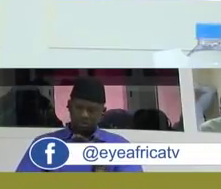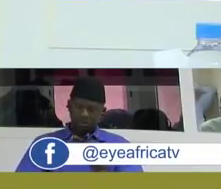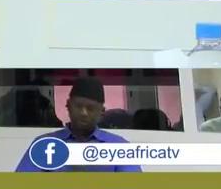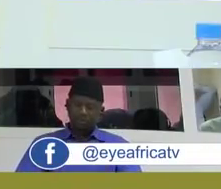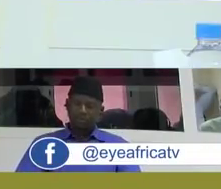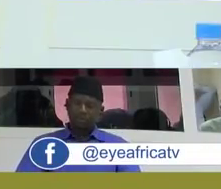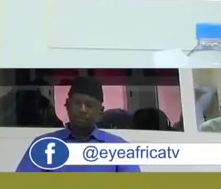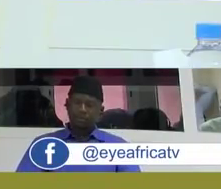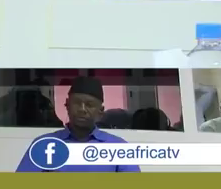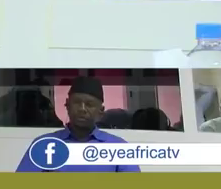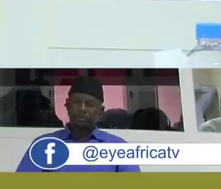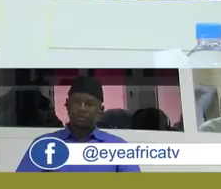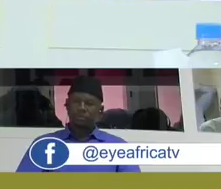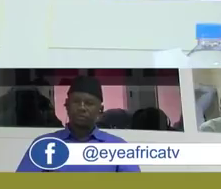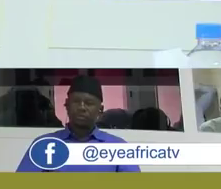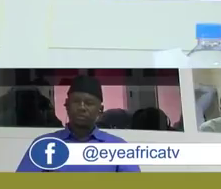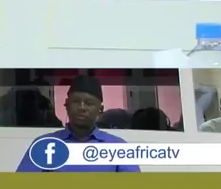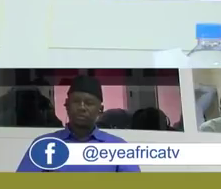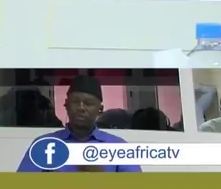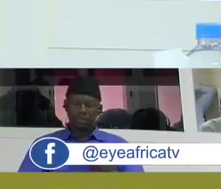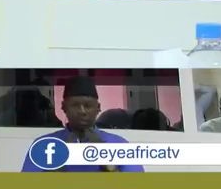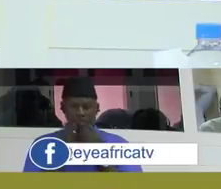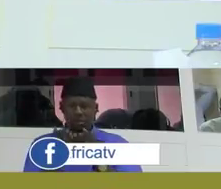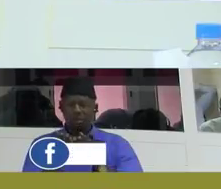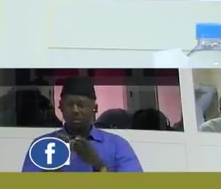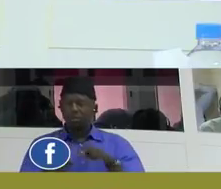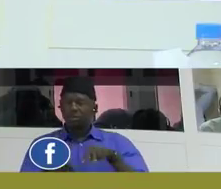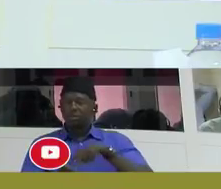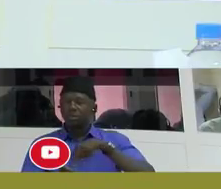dancing during Ramadan in Gambian community